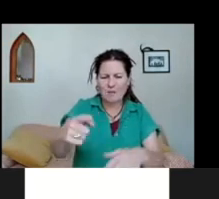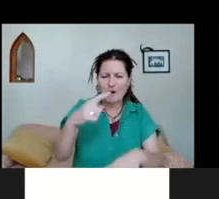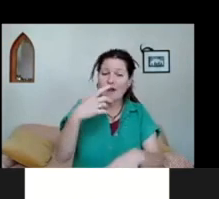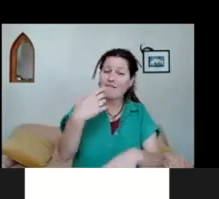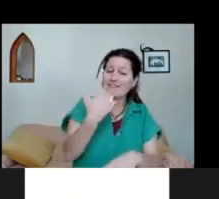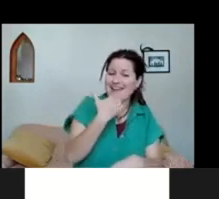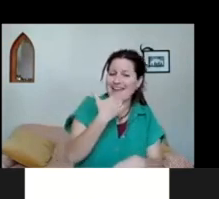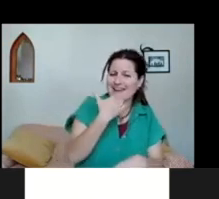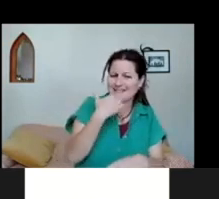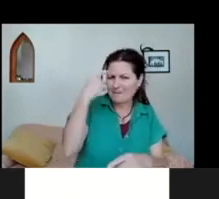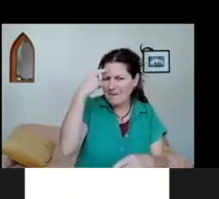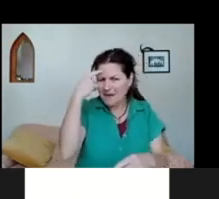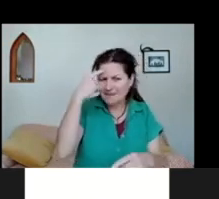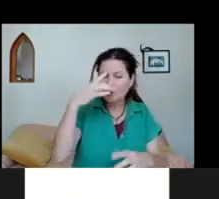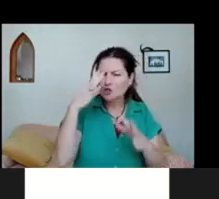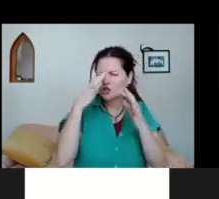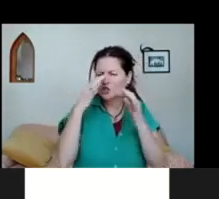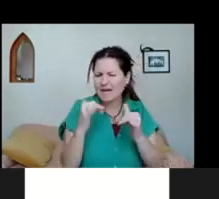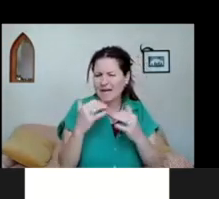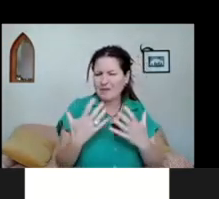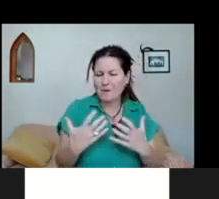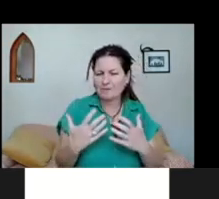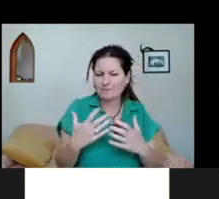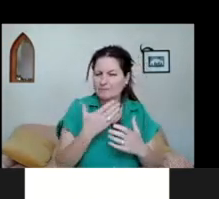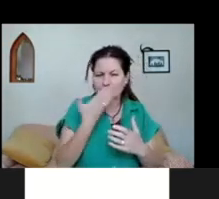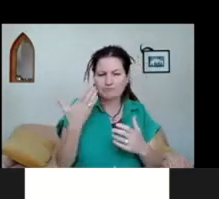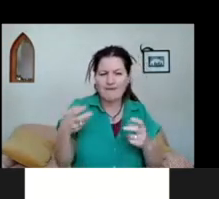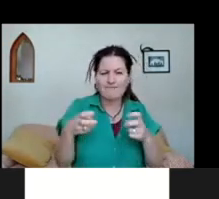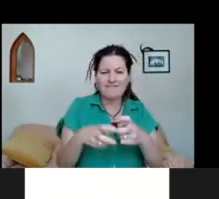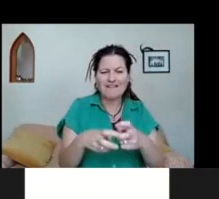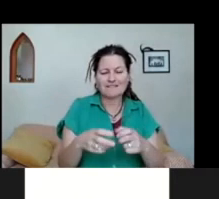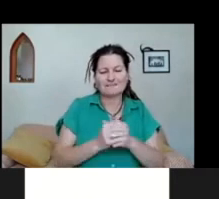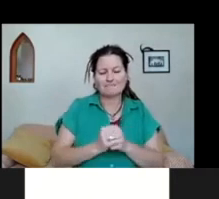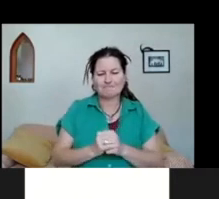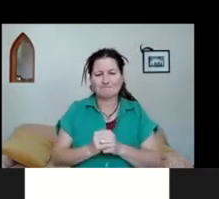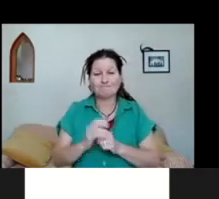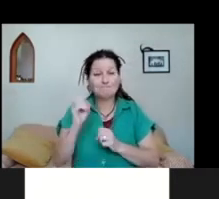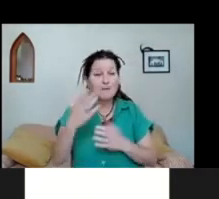mind. We're just checking that out now. Yeah. That's great to know. Thank you.